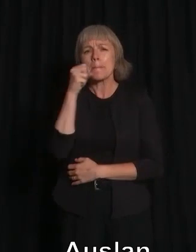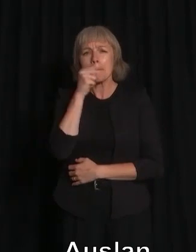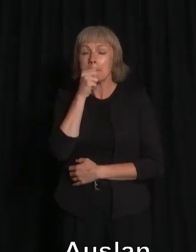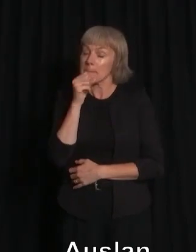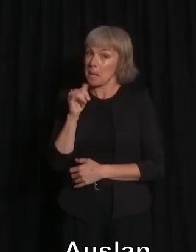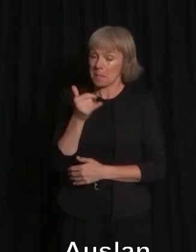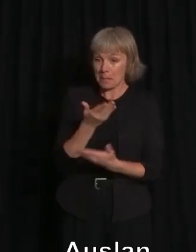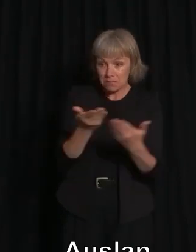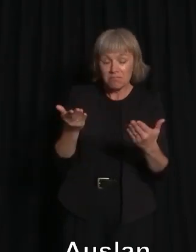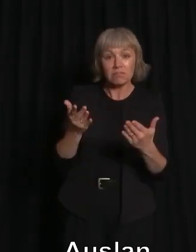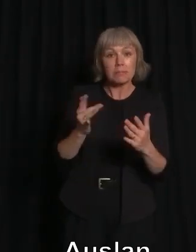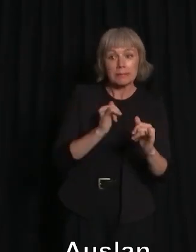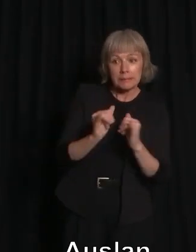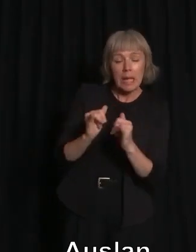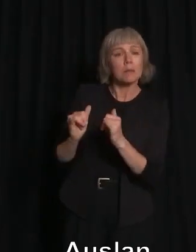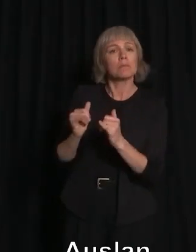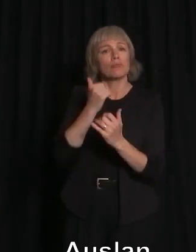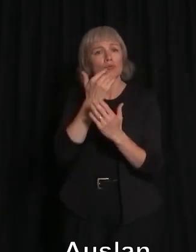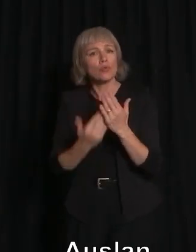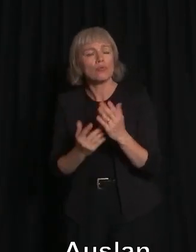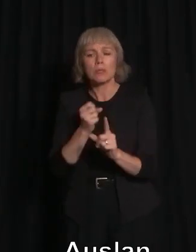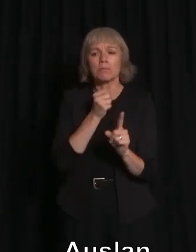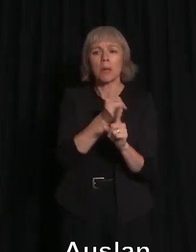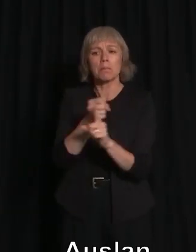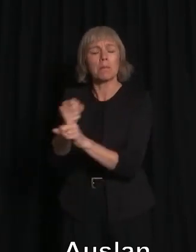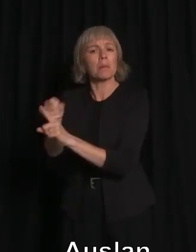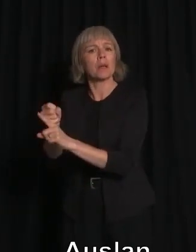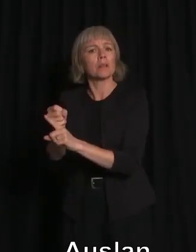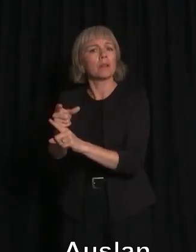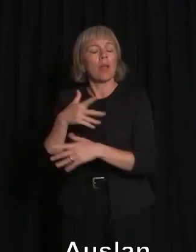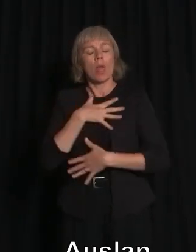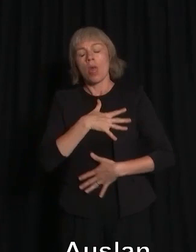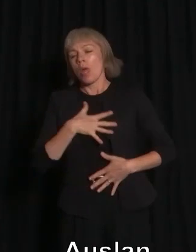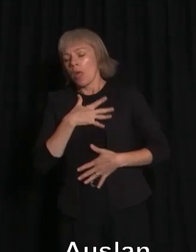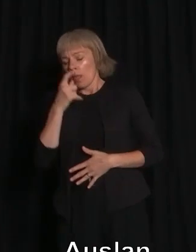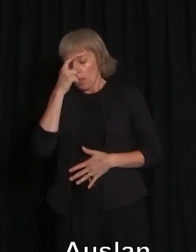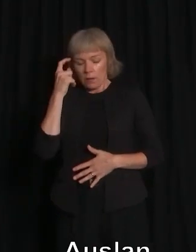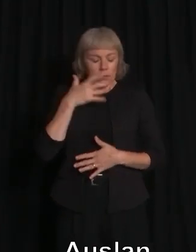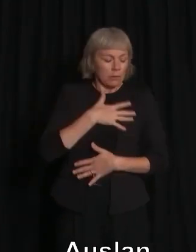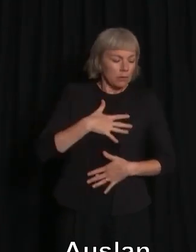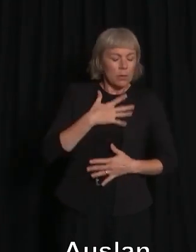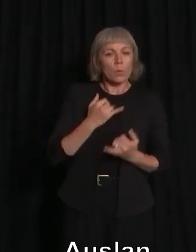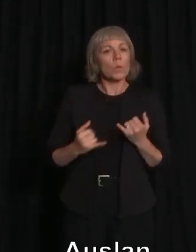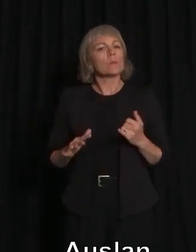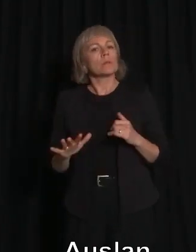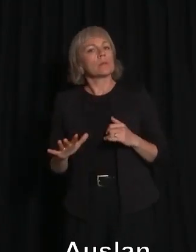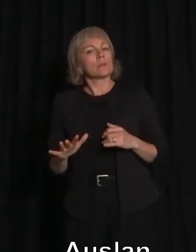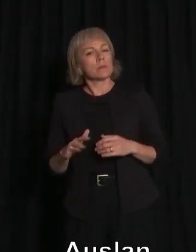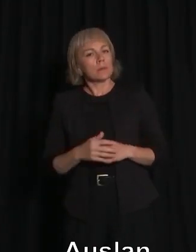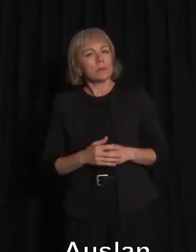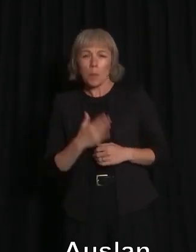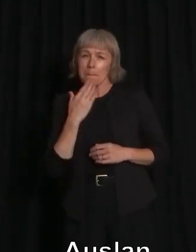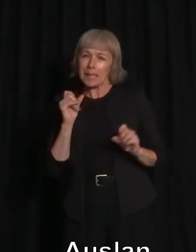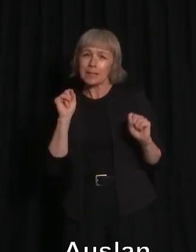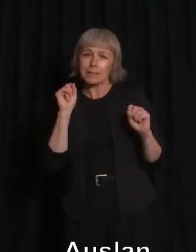of us, they might be triggering for some of you survivors in the audience, so please understand